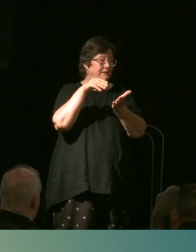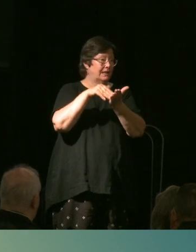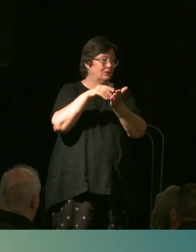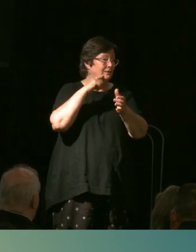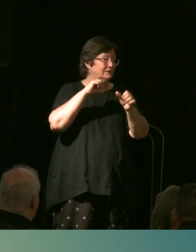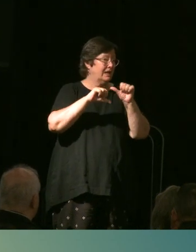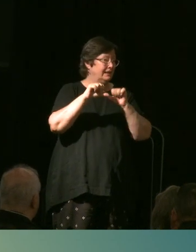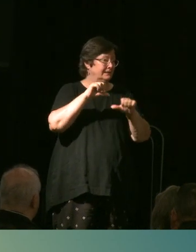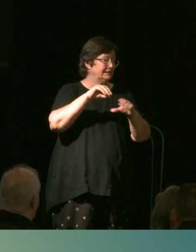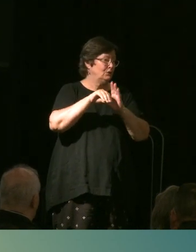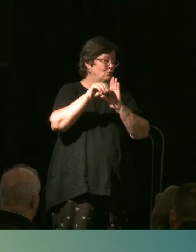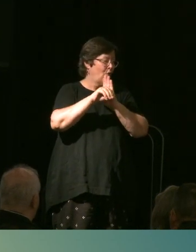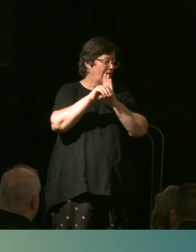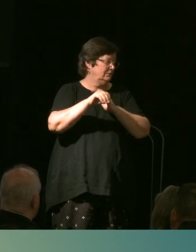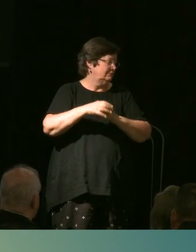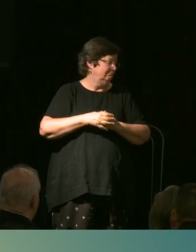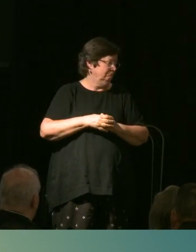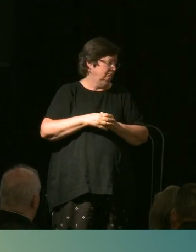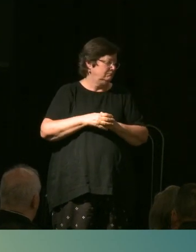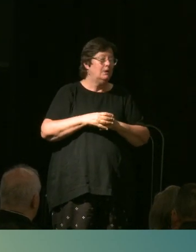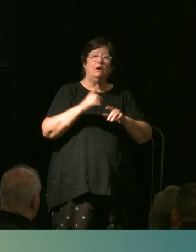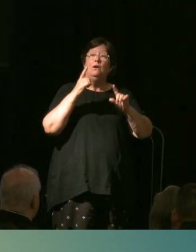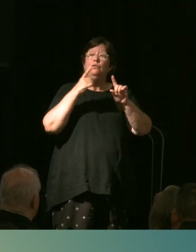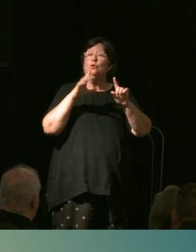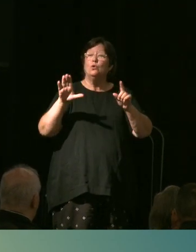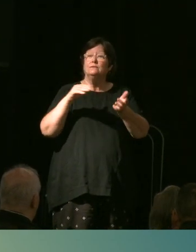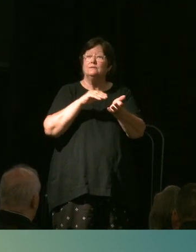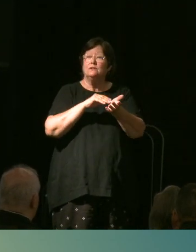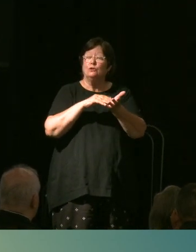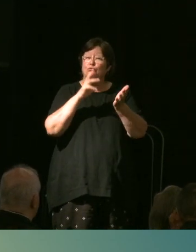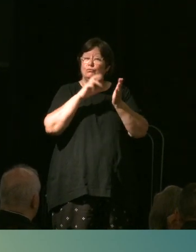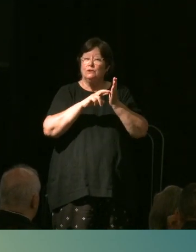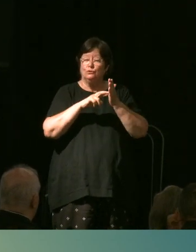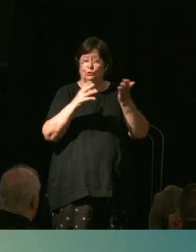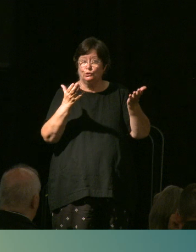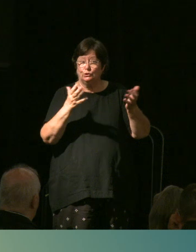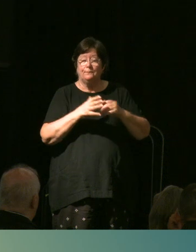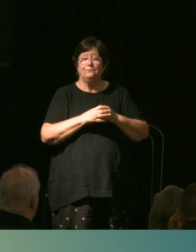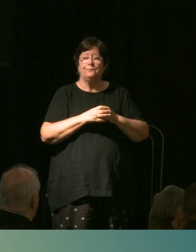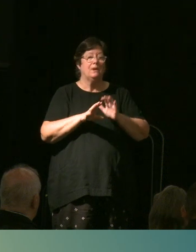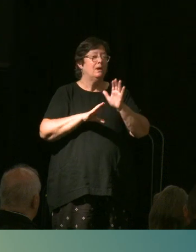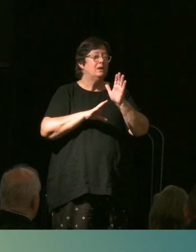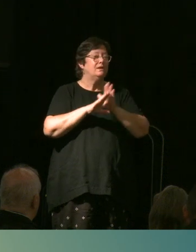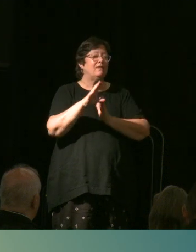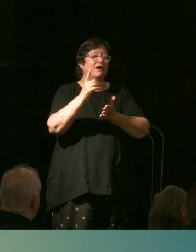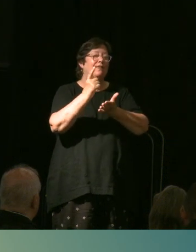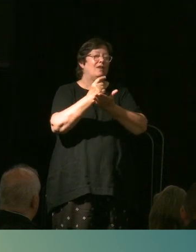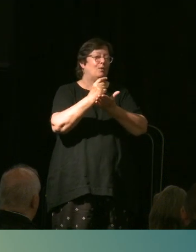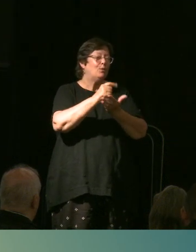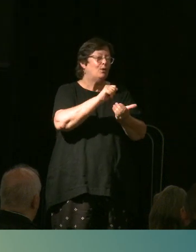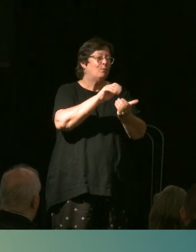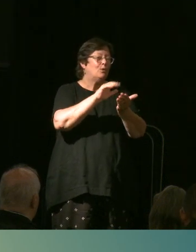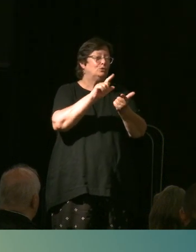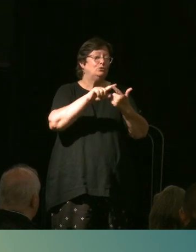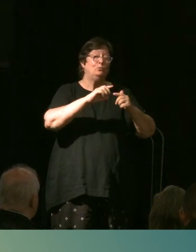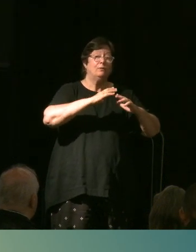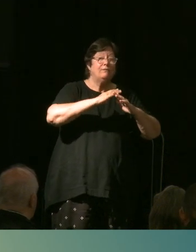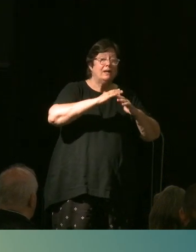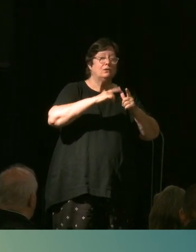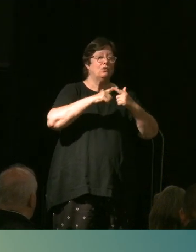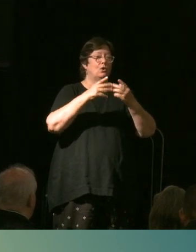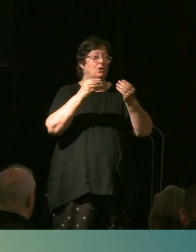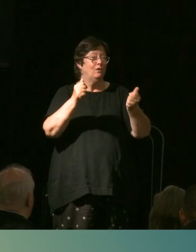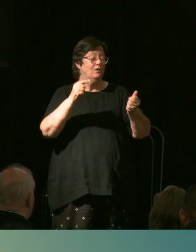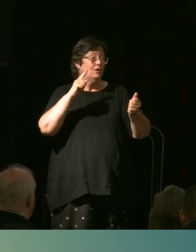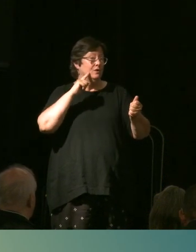New Orleans. The goals of Dr. Jennifer Lentz's research are to develop therapeutic approaches to prevent or cure the